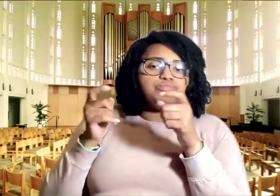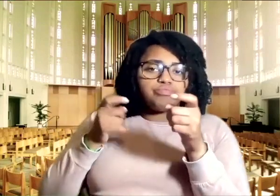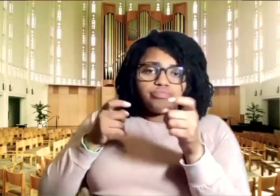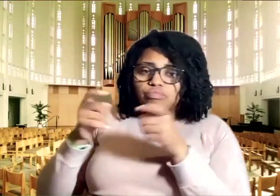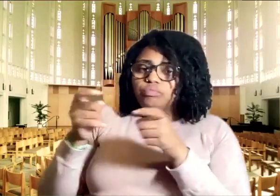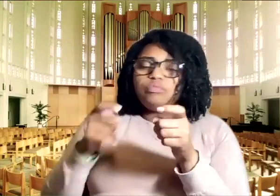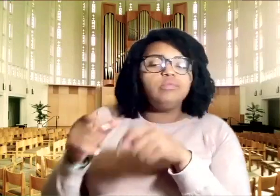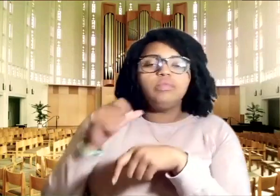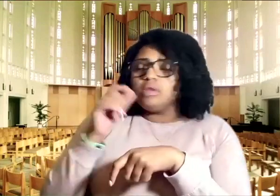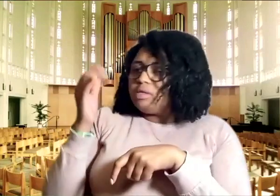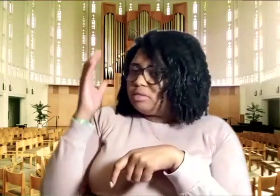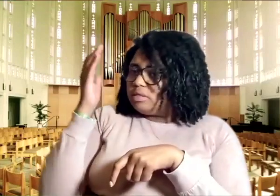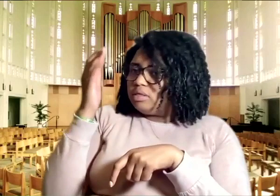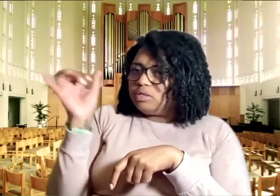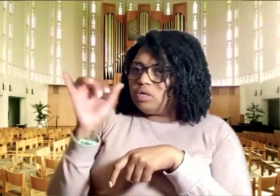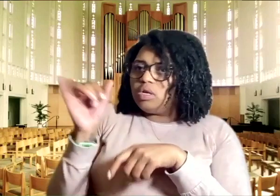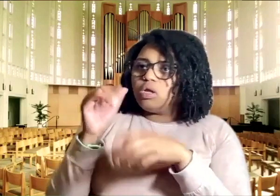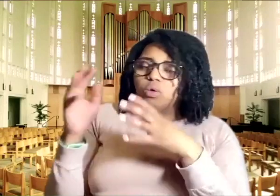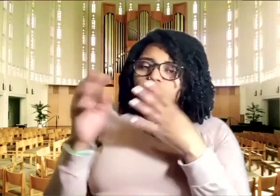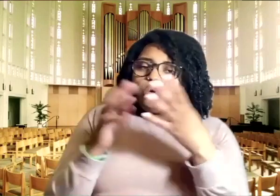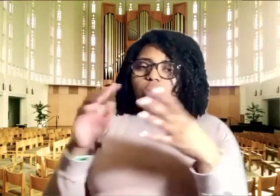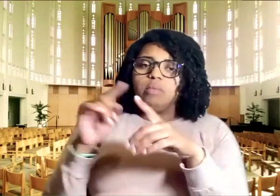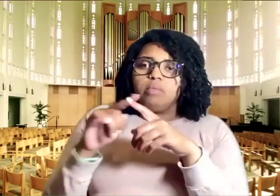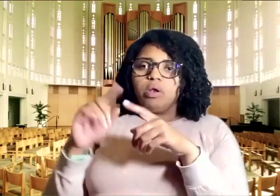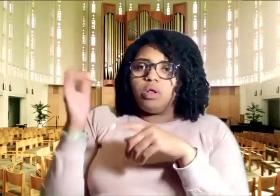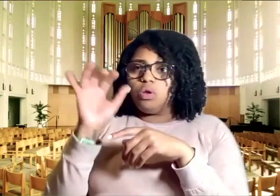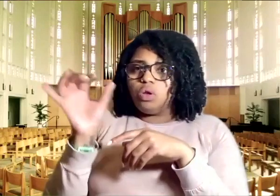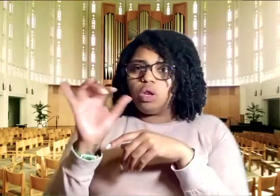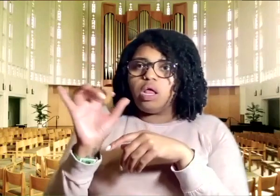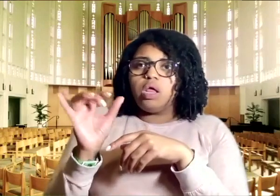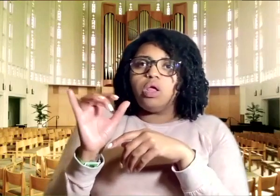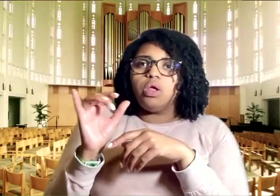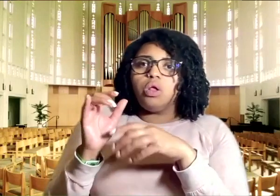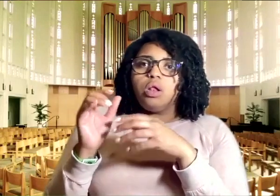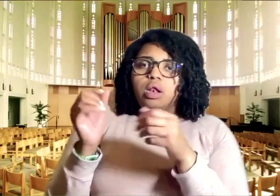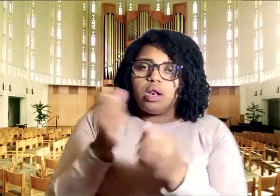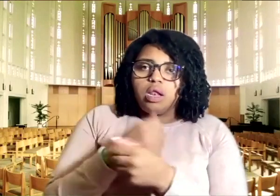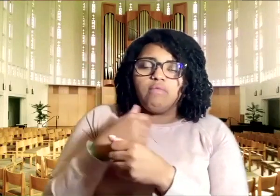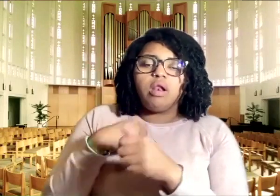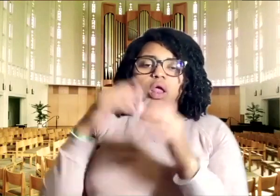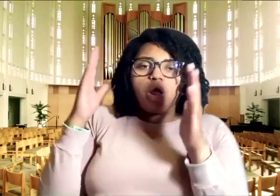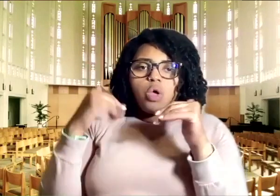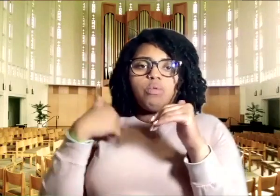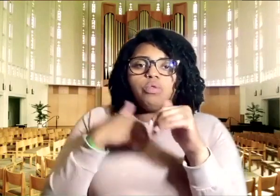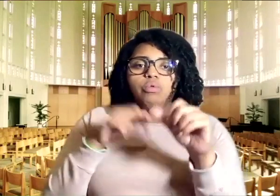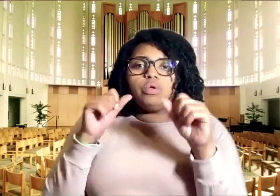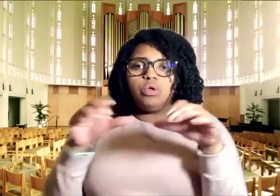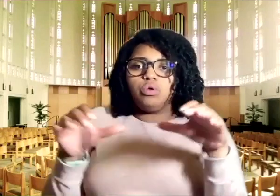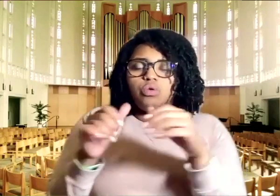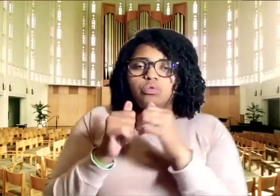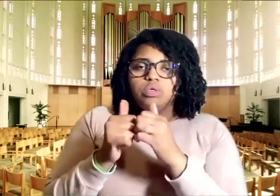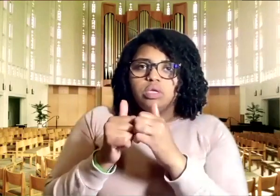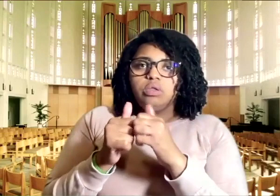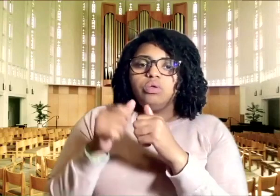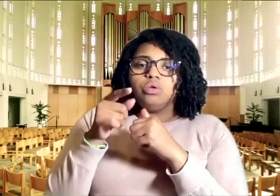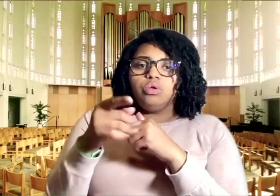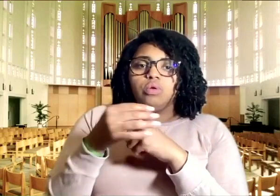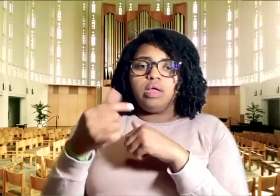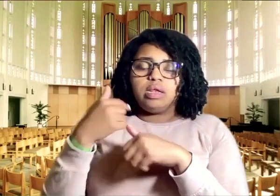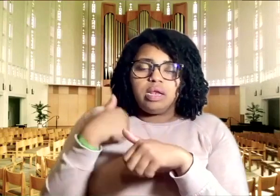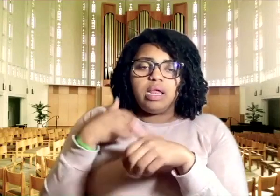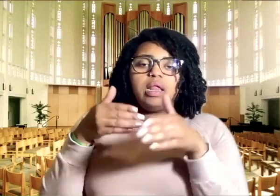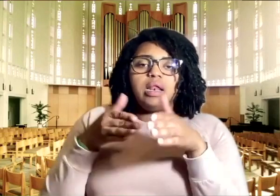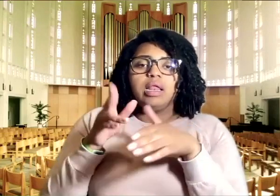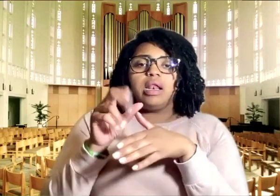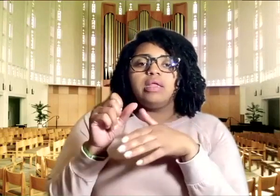like war, but it looks like love. And I hope that we can do it together. You and I, let us be the ones who